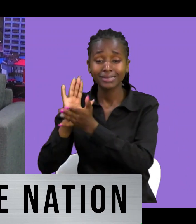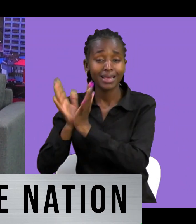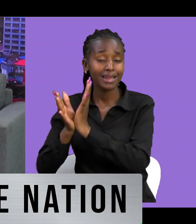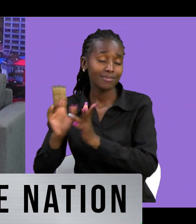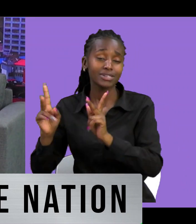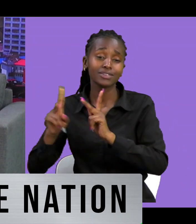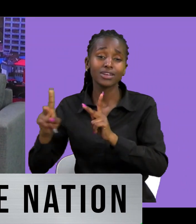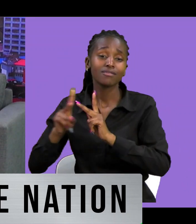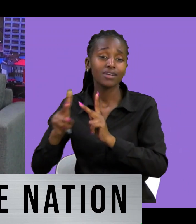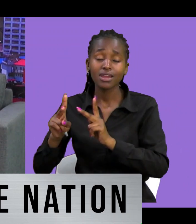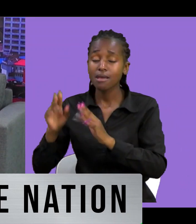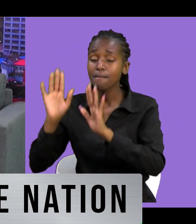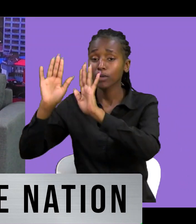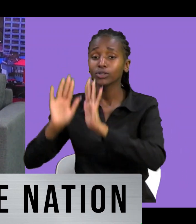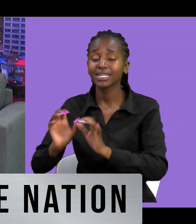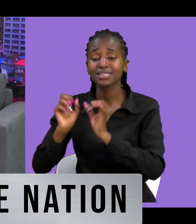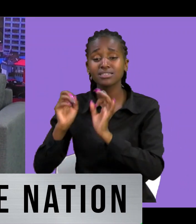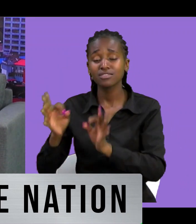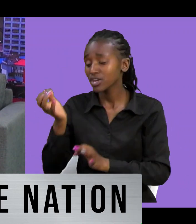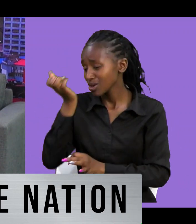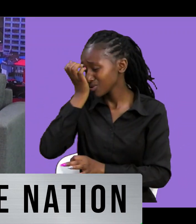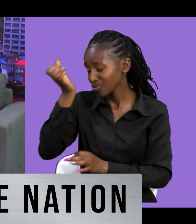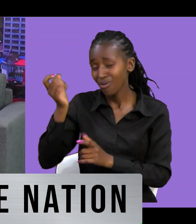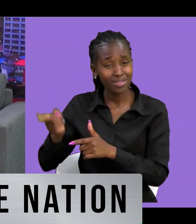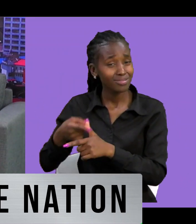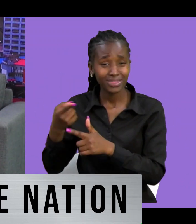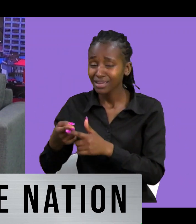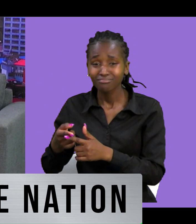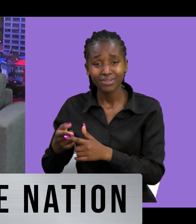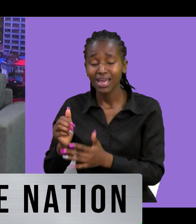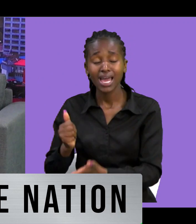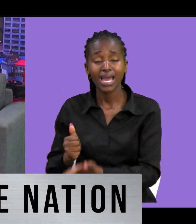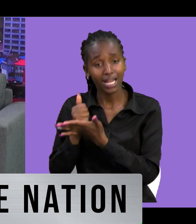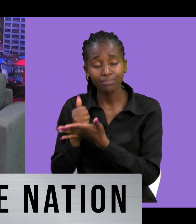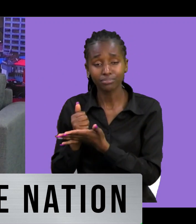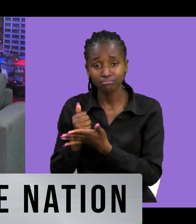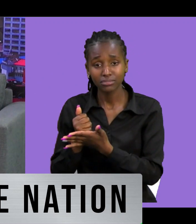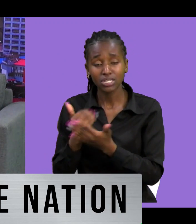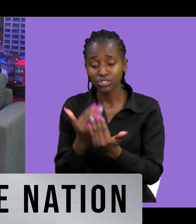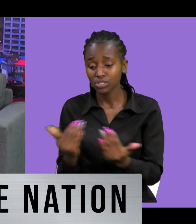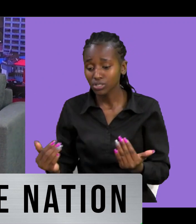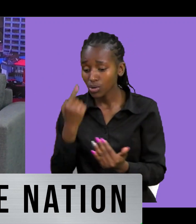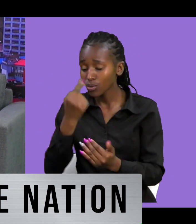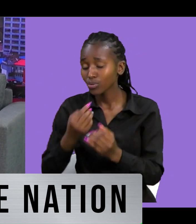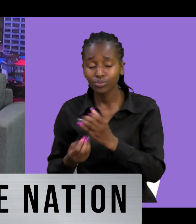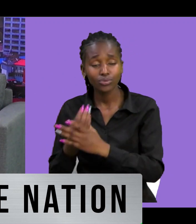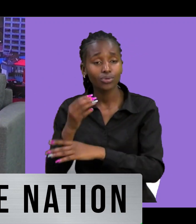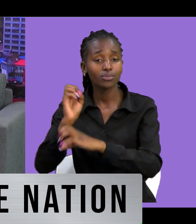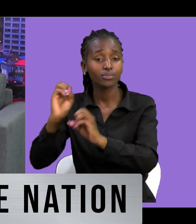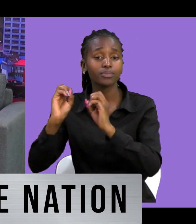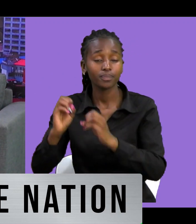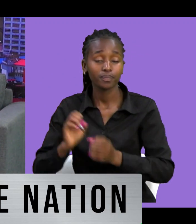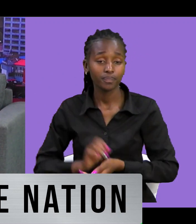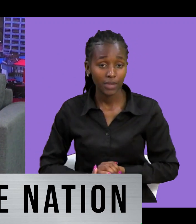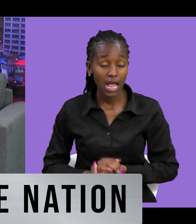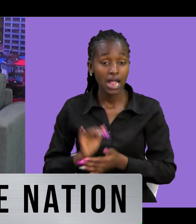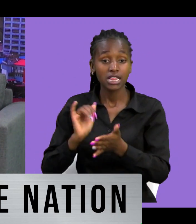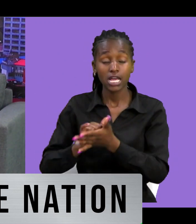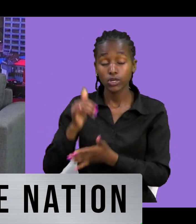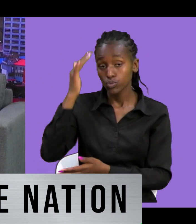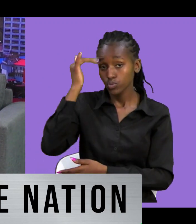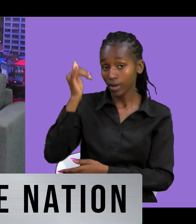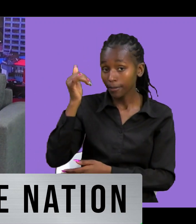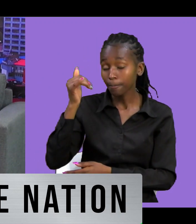development of youth and children when it comes to even games. Is this go on? Yeah, that's why I told you it depends